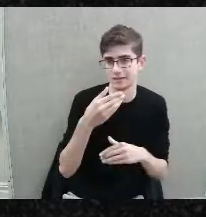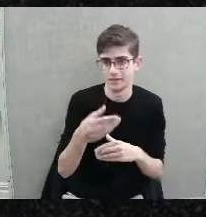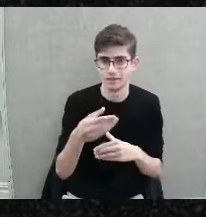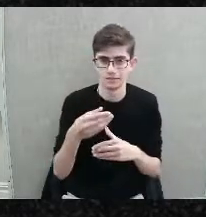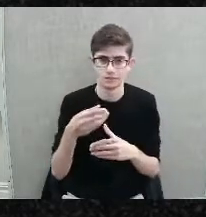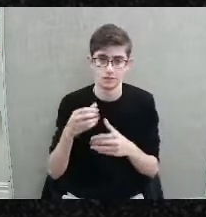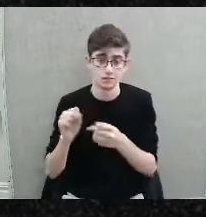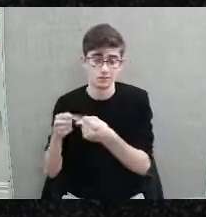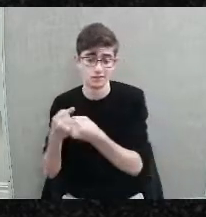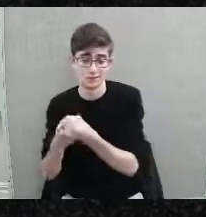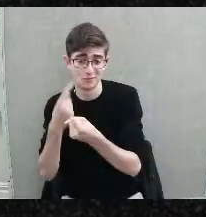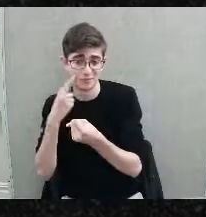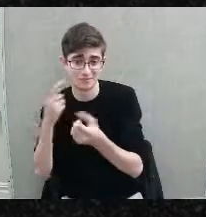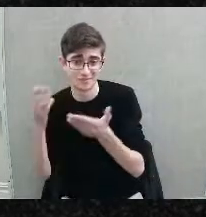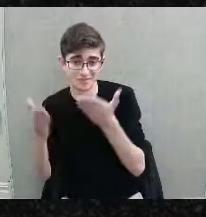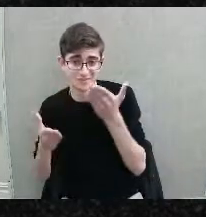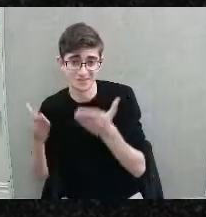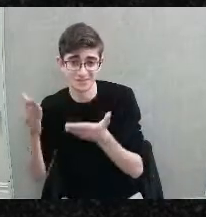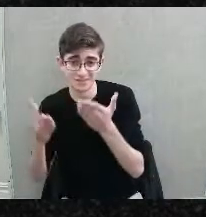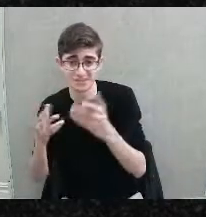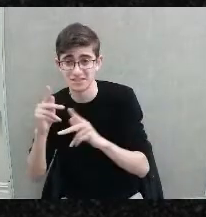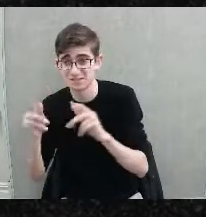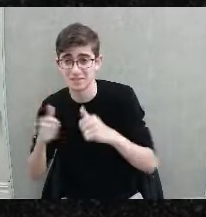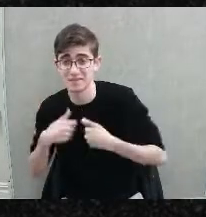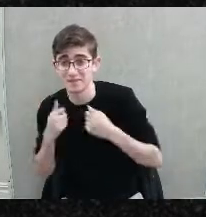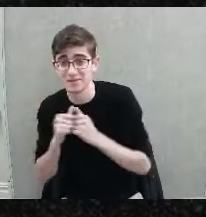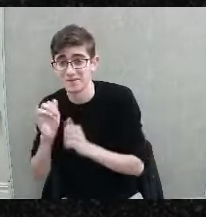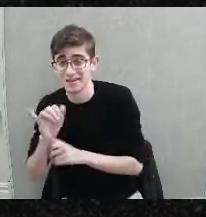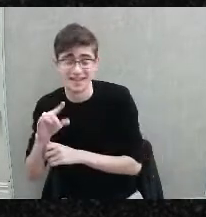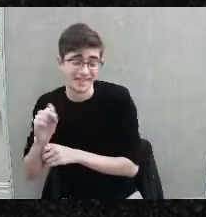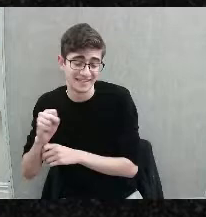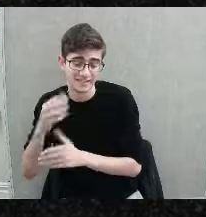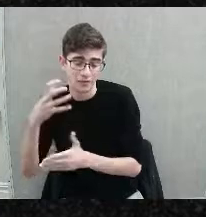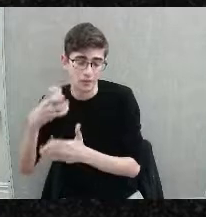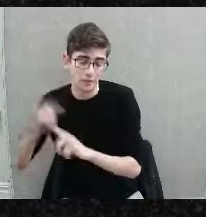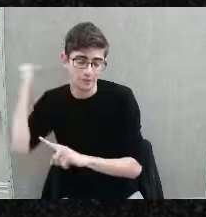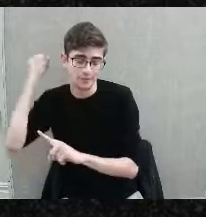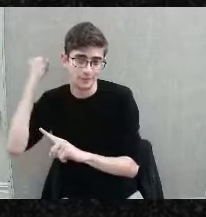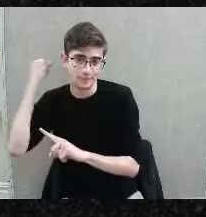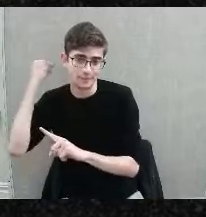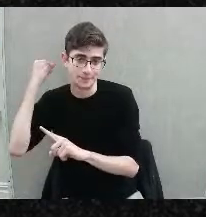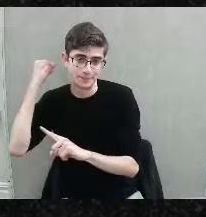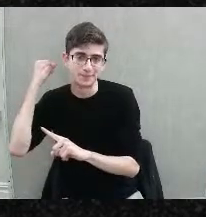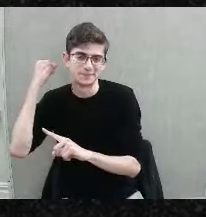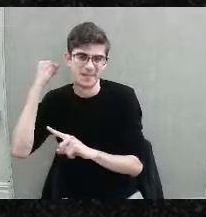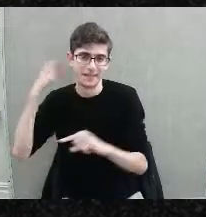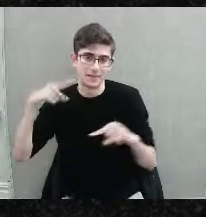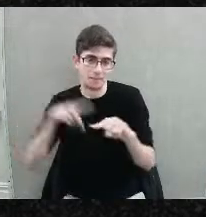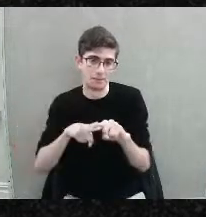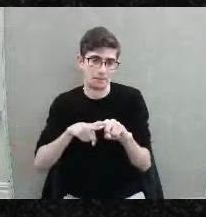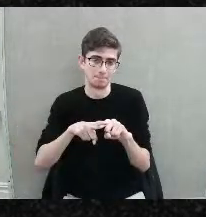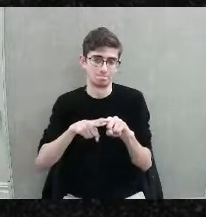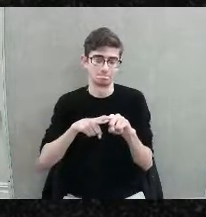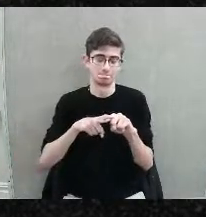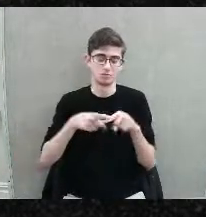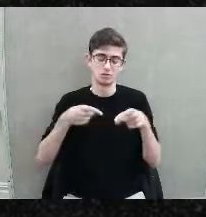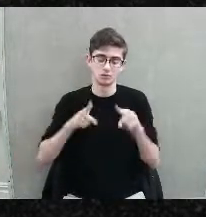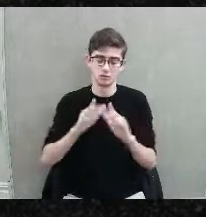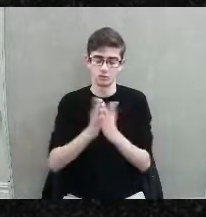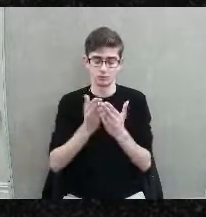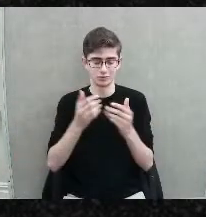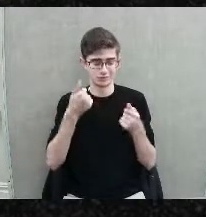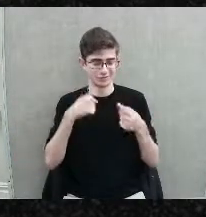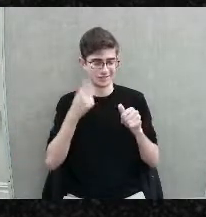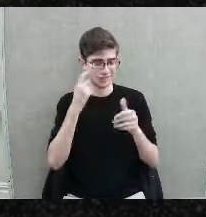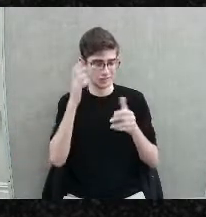any support for people living with AIDS, right? It's those kinds of paradoxes that we are trying to look at throughout the book, and many